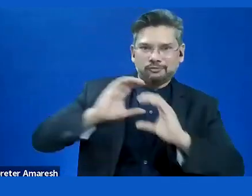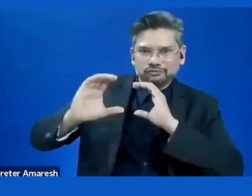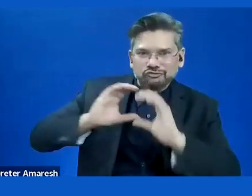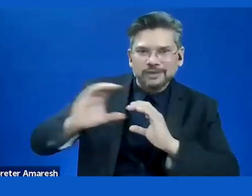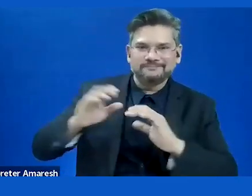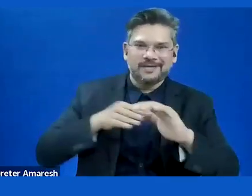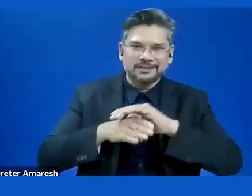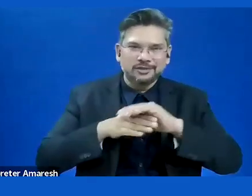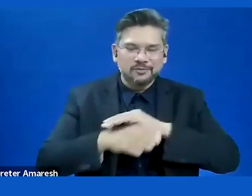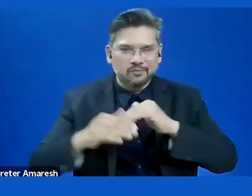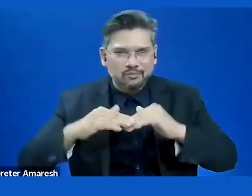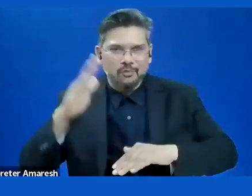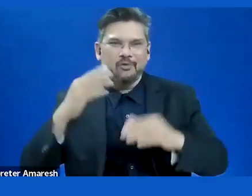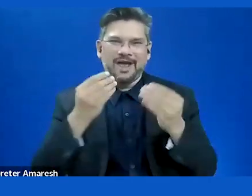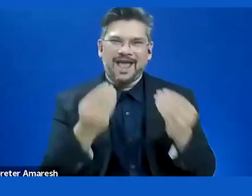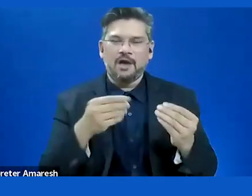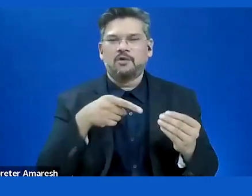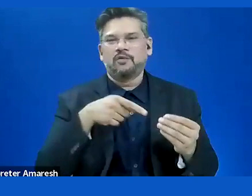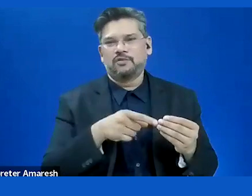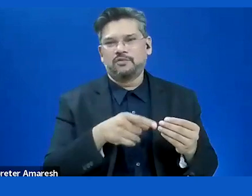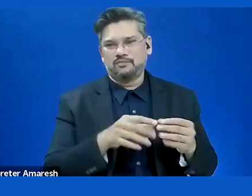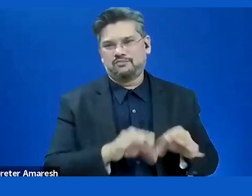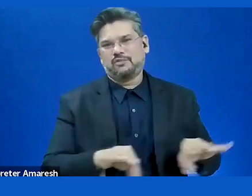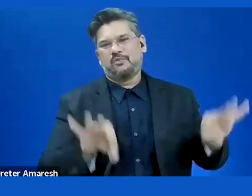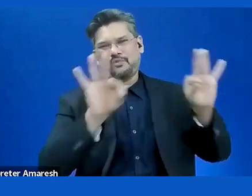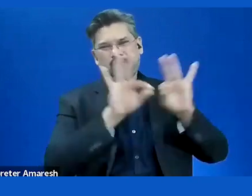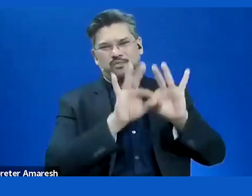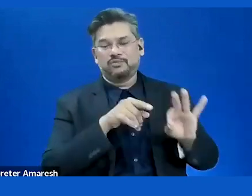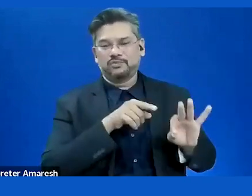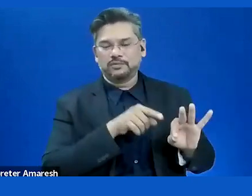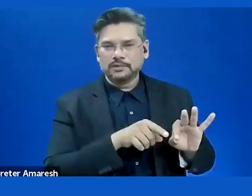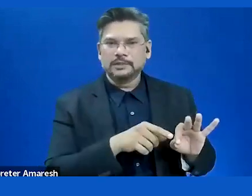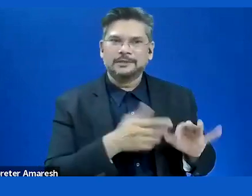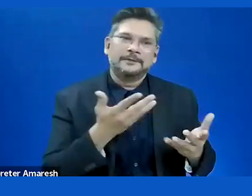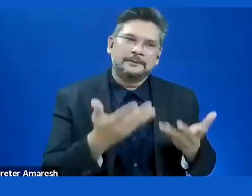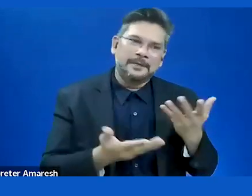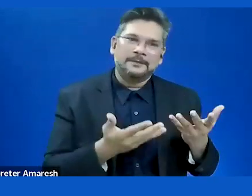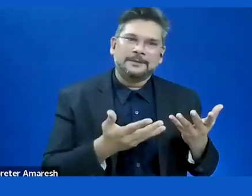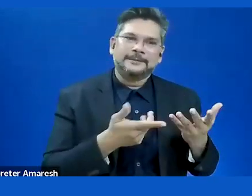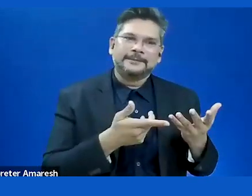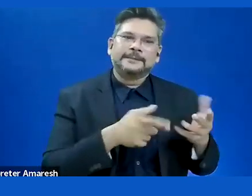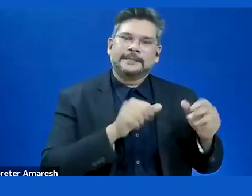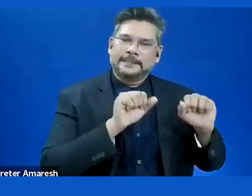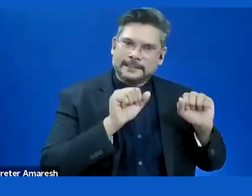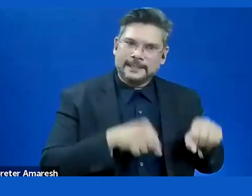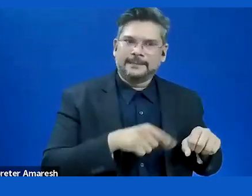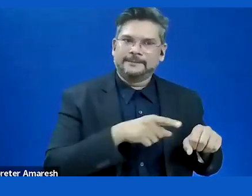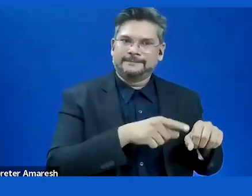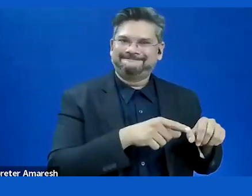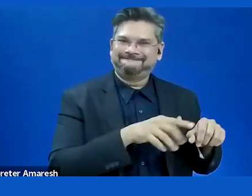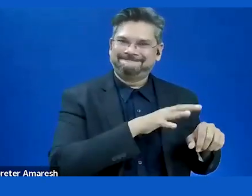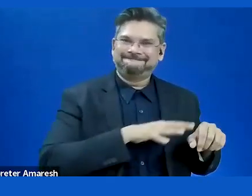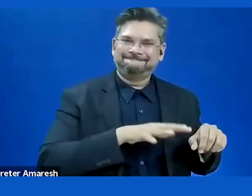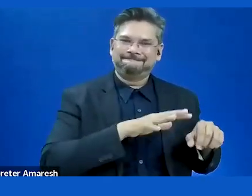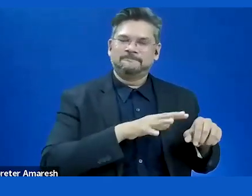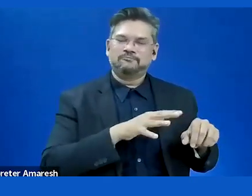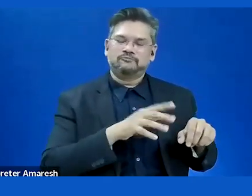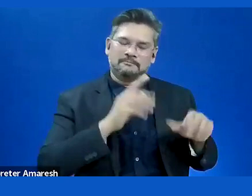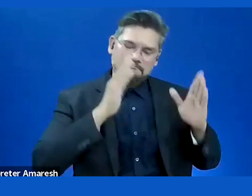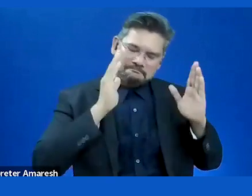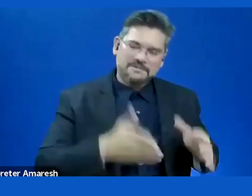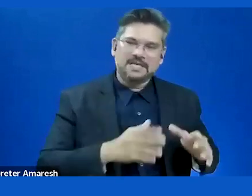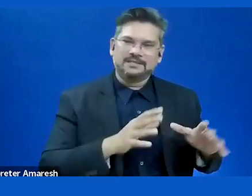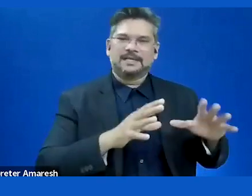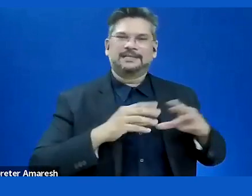And I think it's important to sort of embrace, I think, that we go beyond just the realms of things like